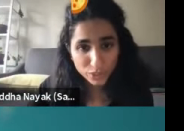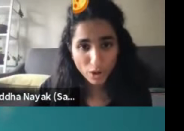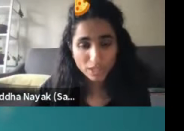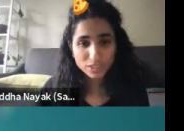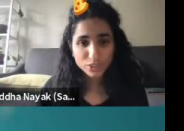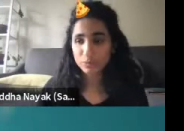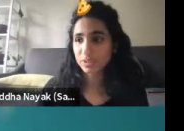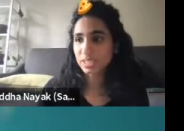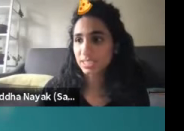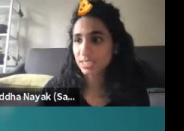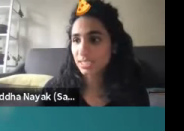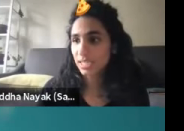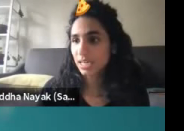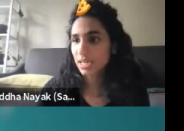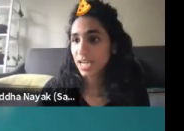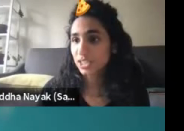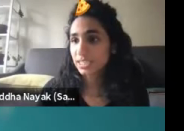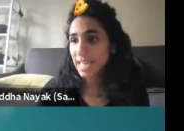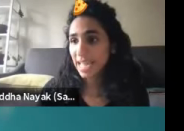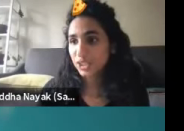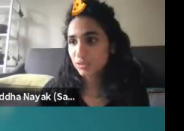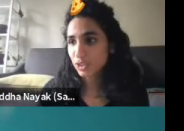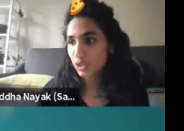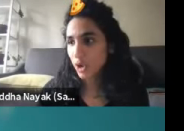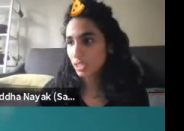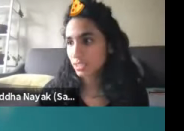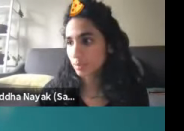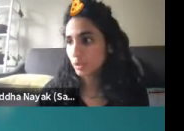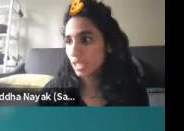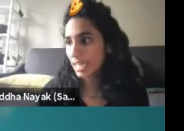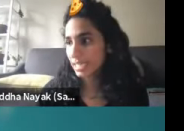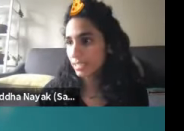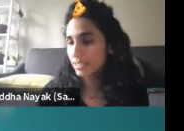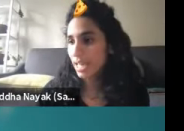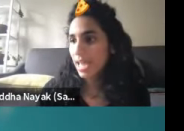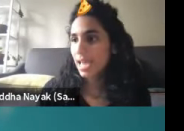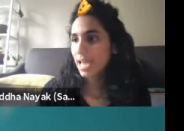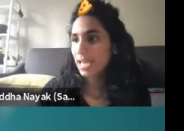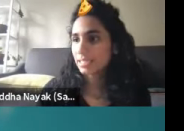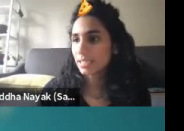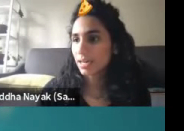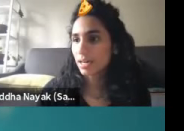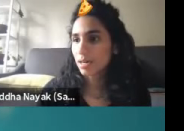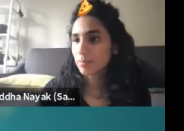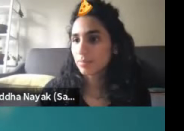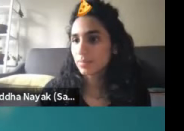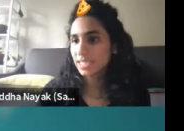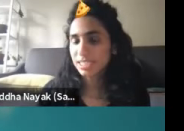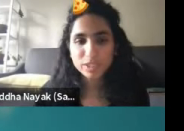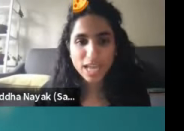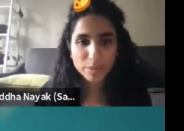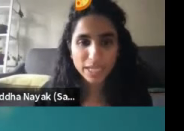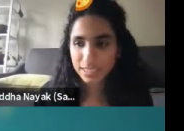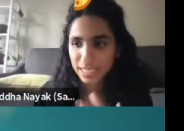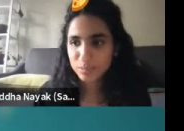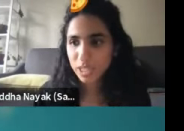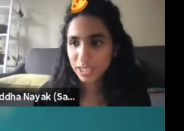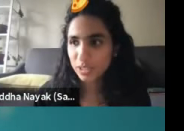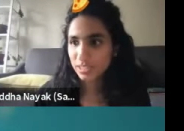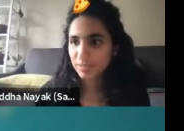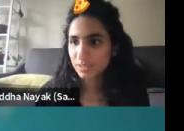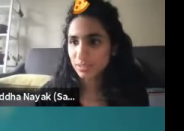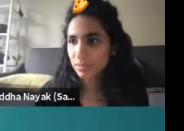the neuron. So this is actually the edge of the neuron, this blue line here. And let's see what's happening like